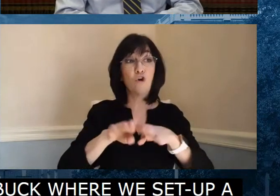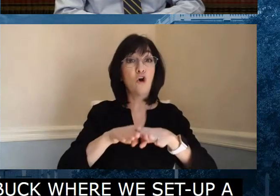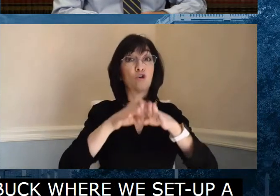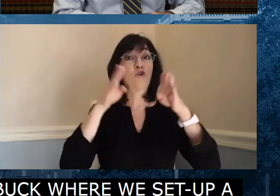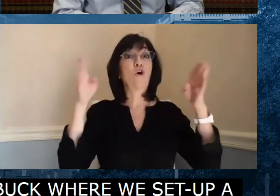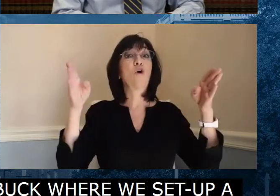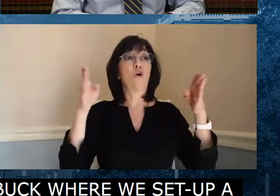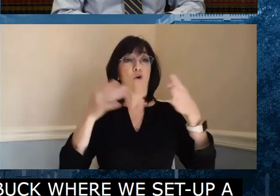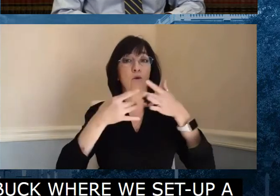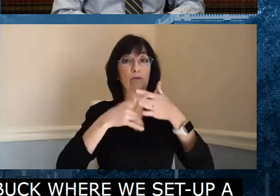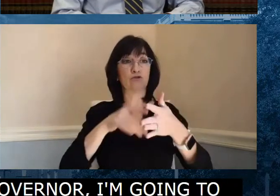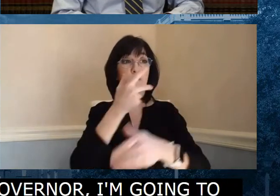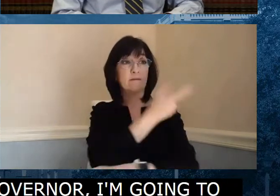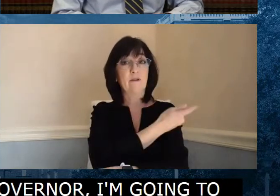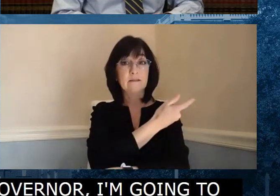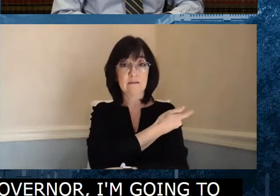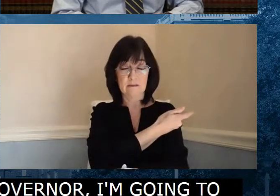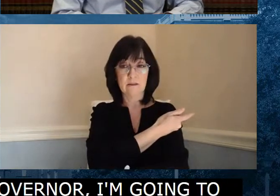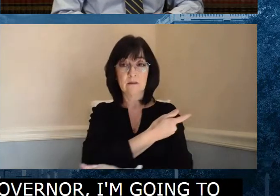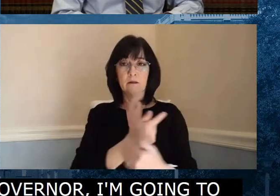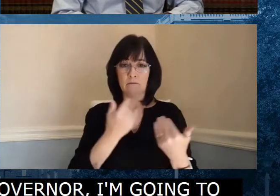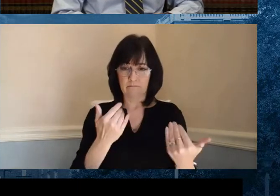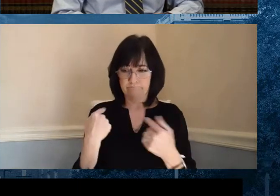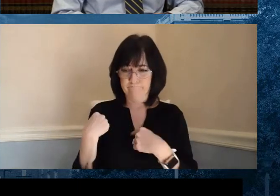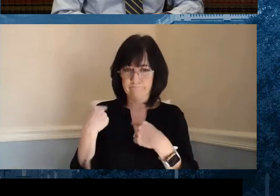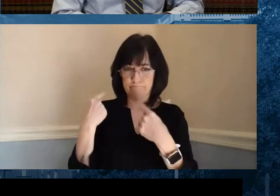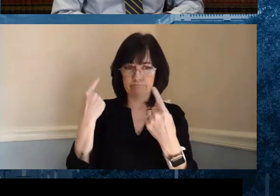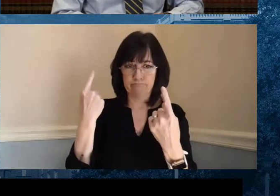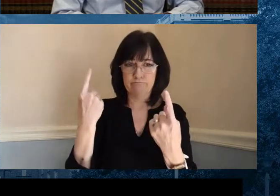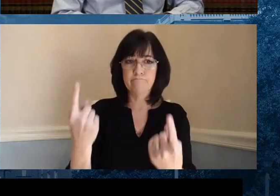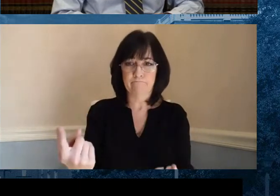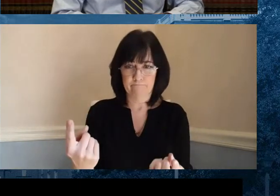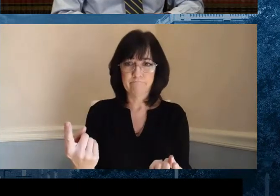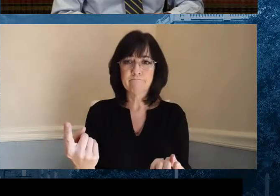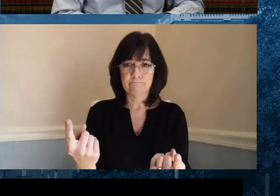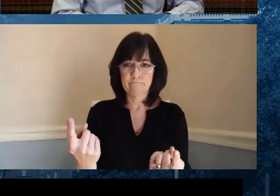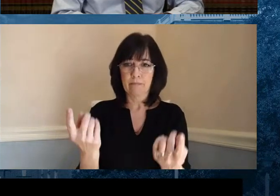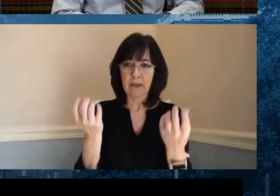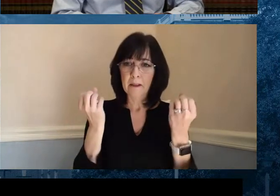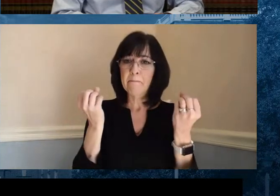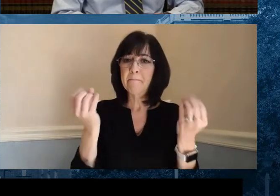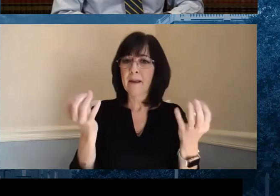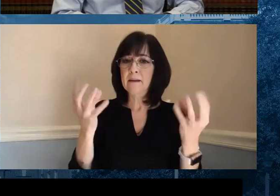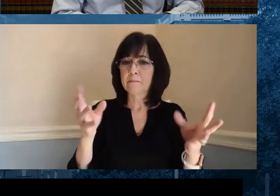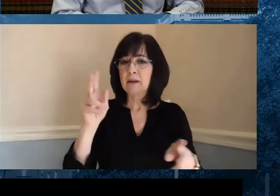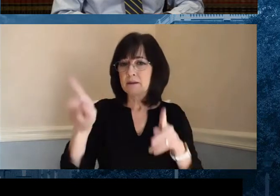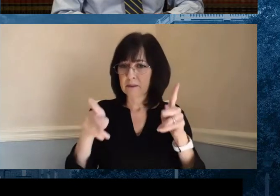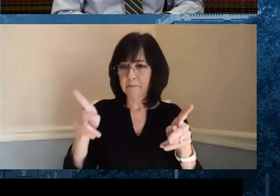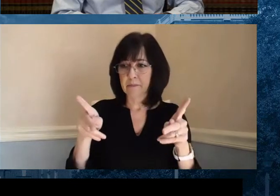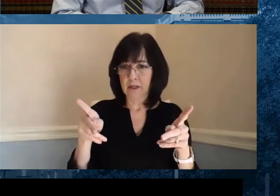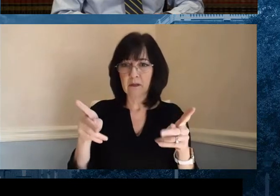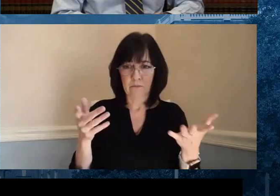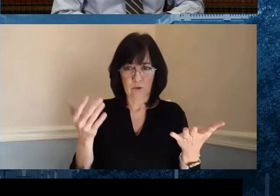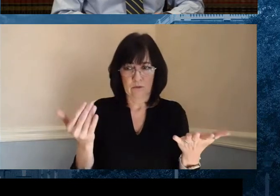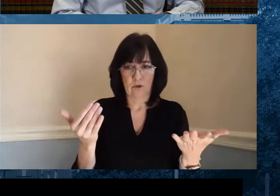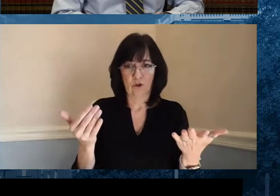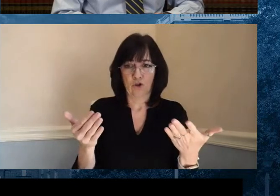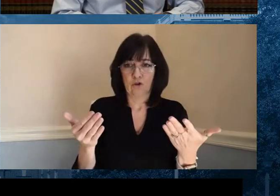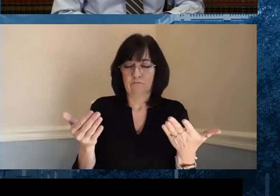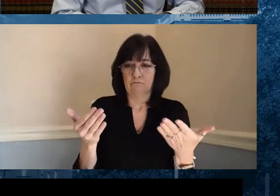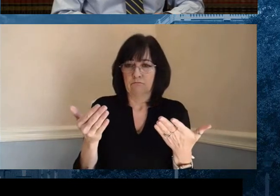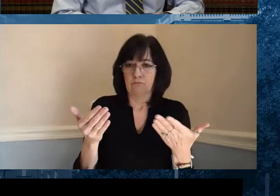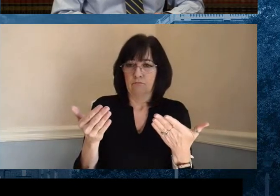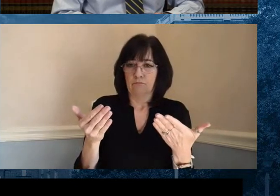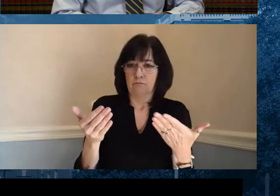650,000 have received at least one dose. It's nearly 50% of the eligible population.